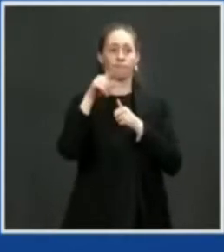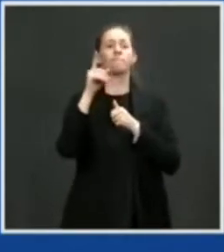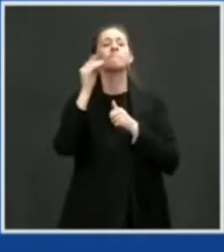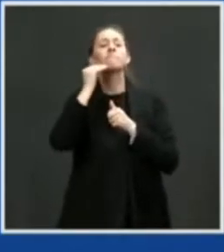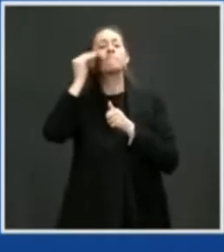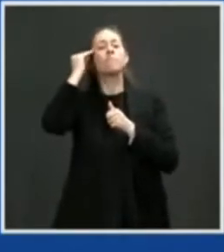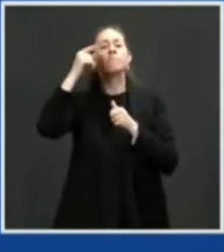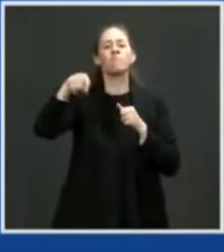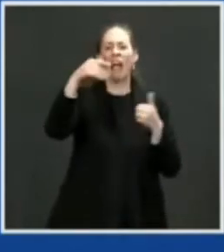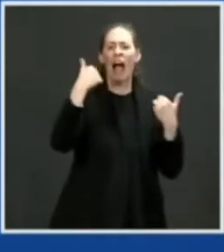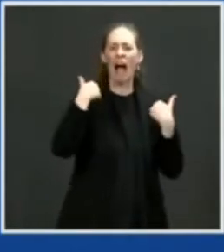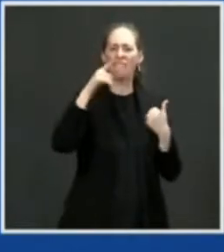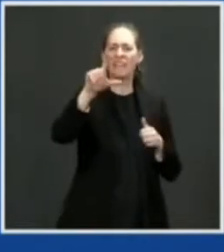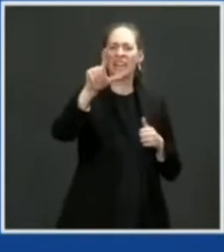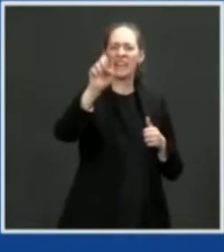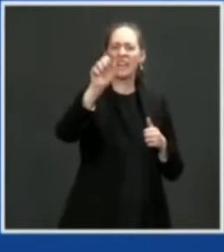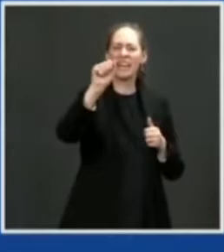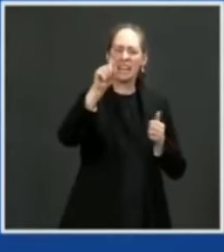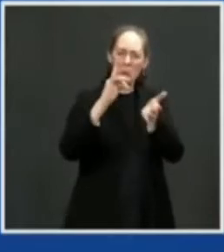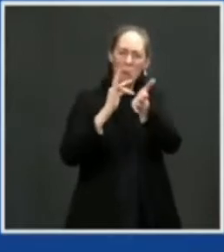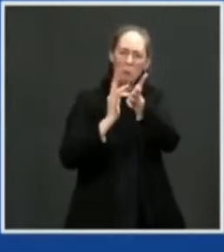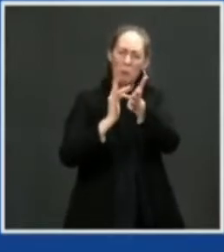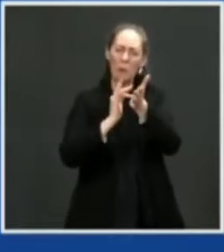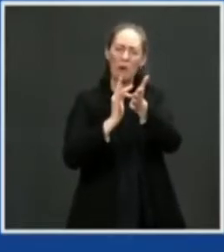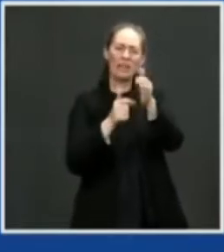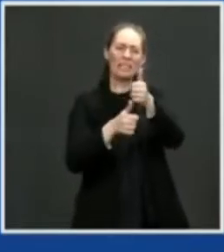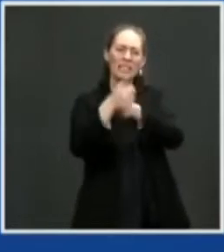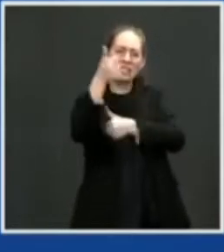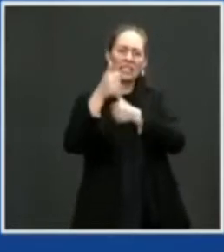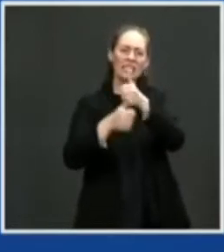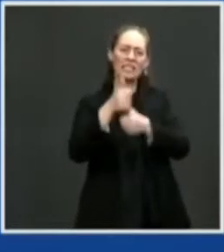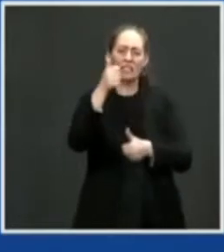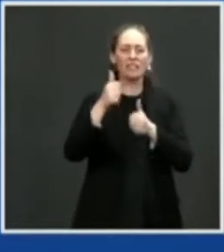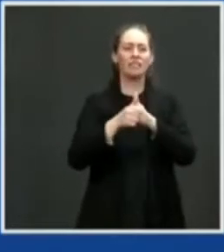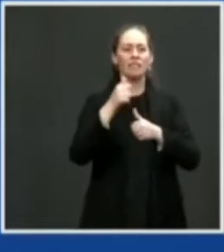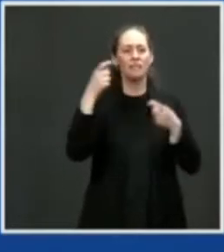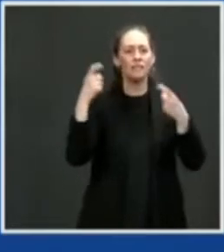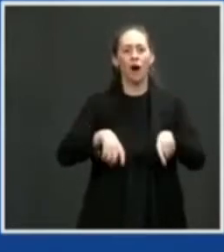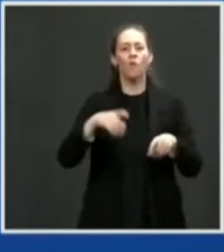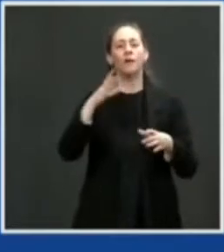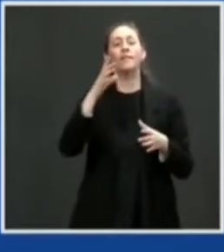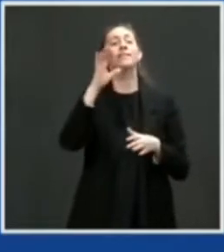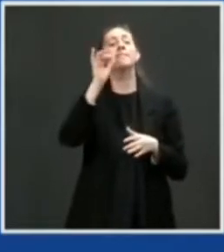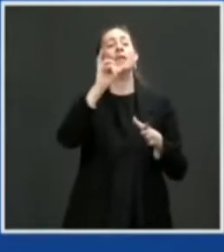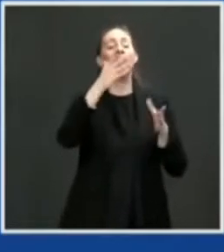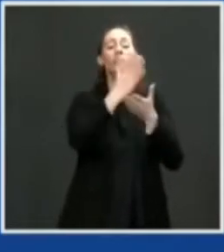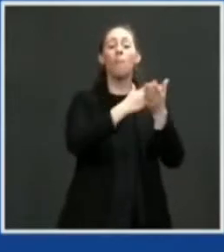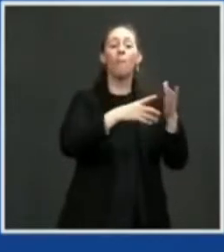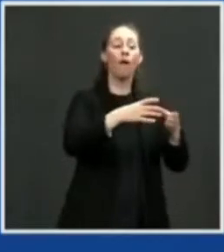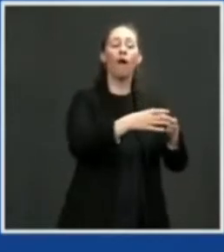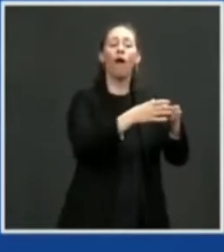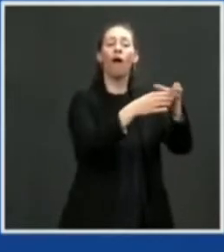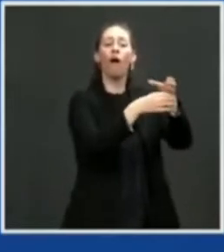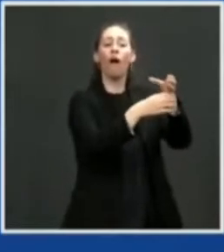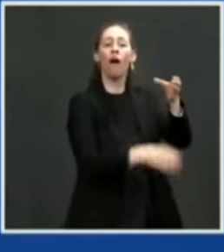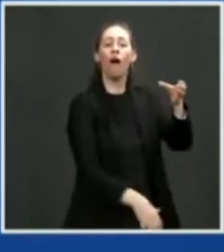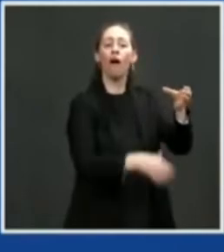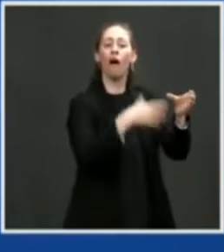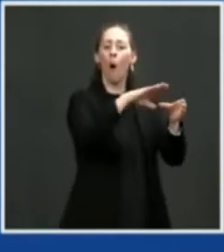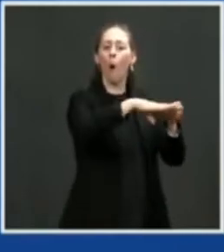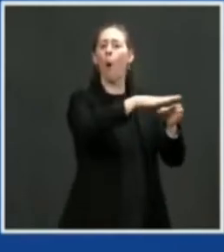lead. We have over 100,000 wellheads that are not capped, What? leaking methane.